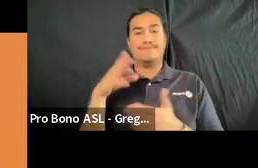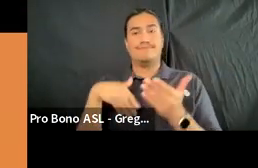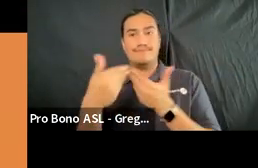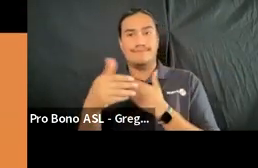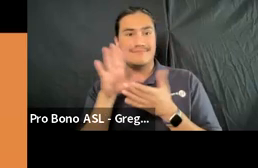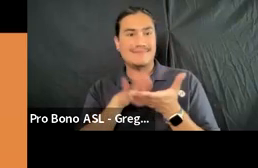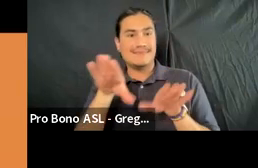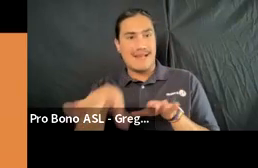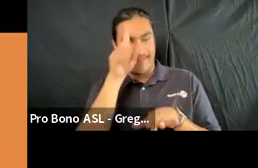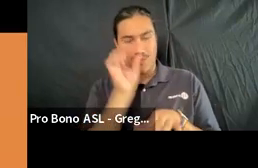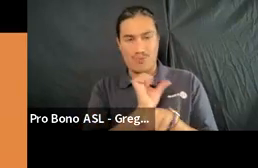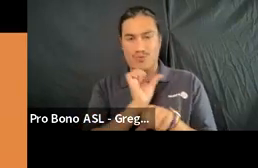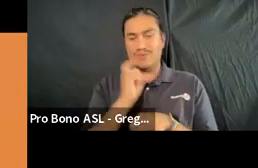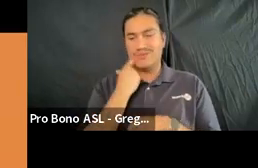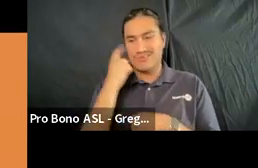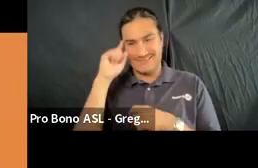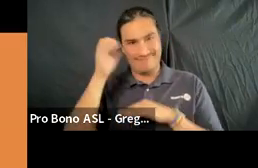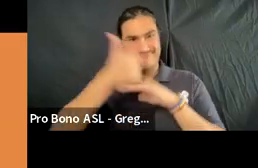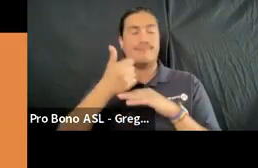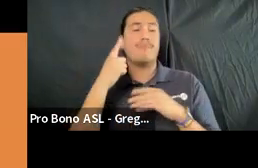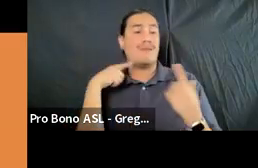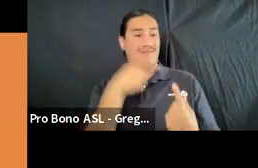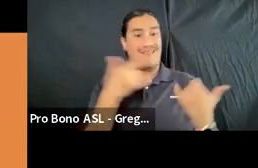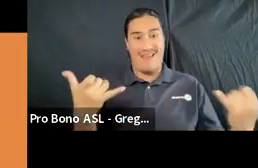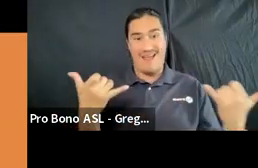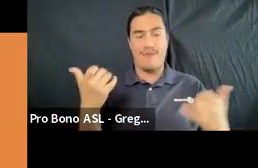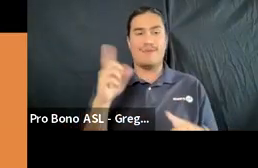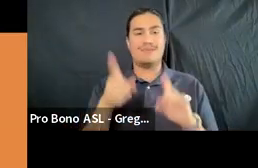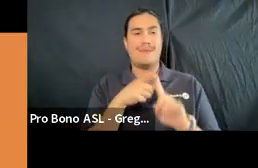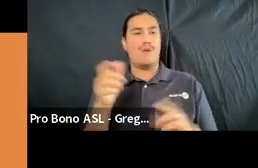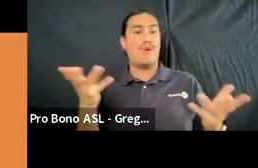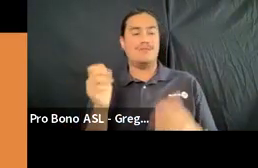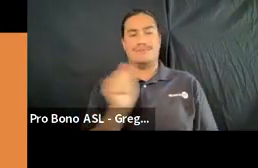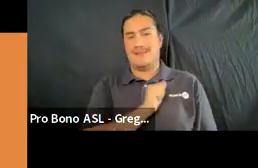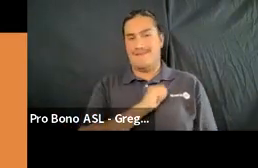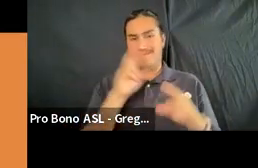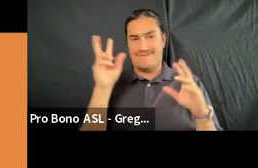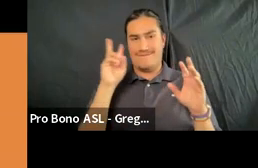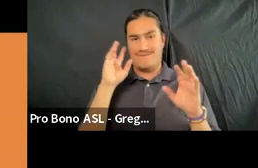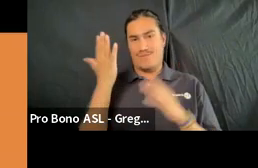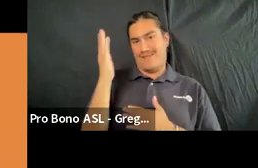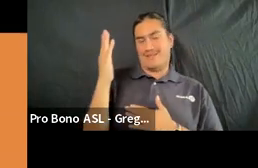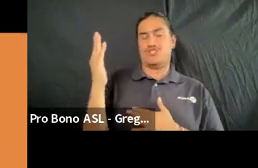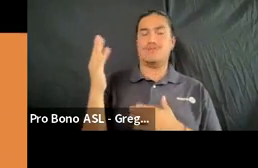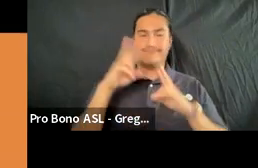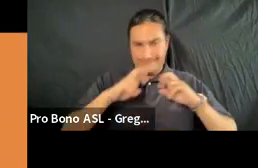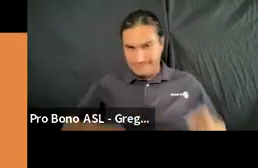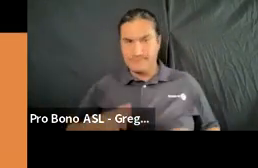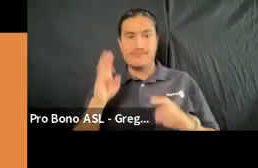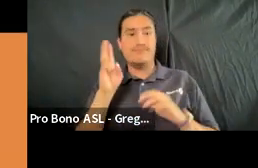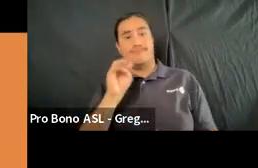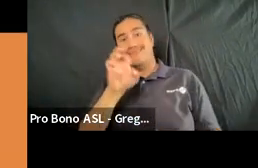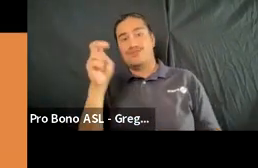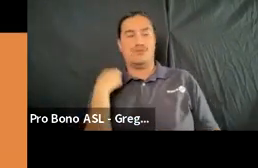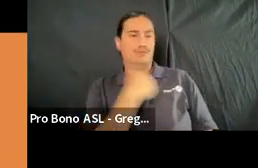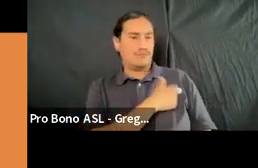just generated, right? Because at this point now, it's about self-reflection. It's us asking ourselves, is this mission we just created,